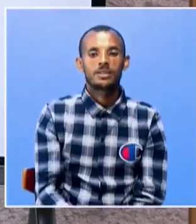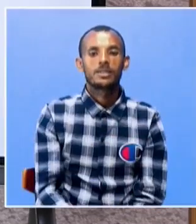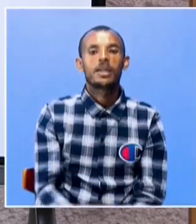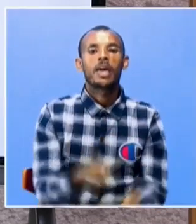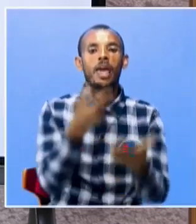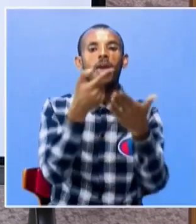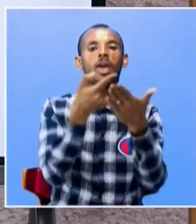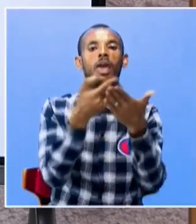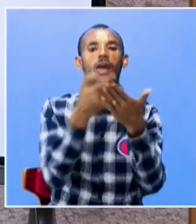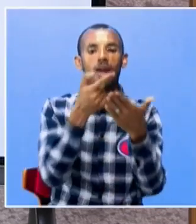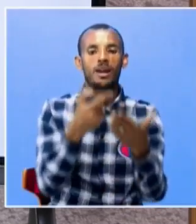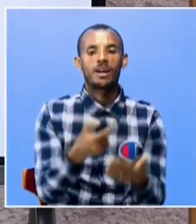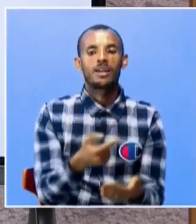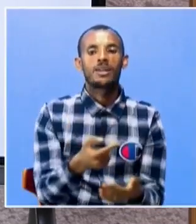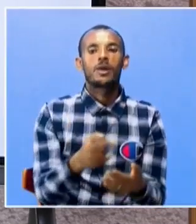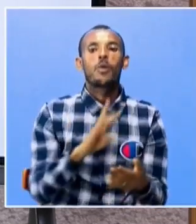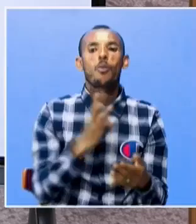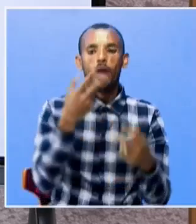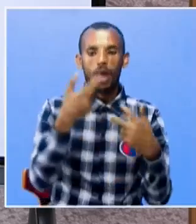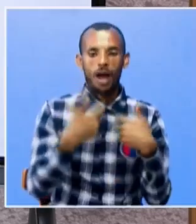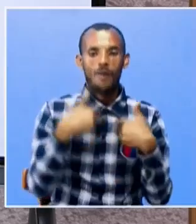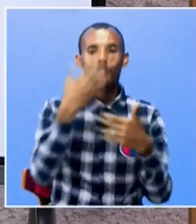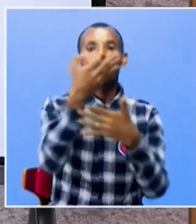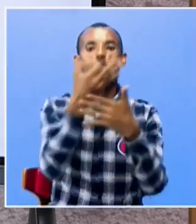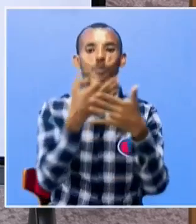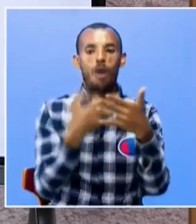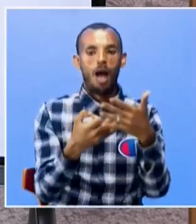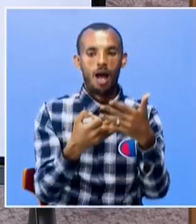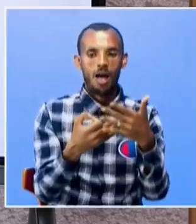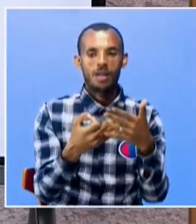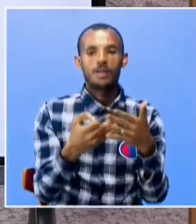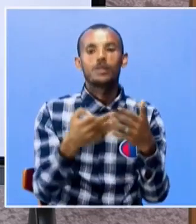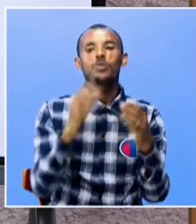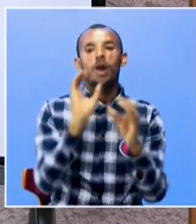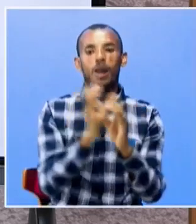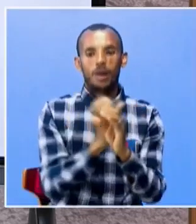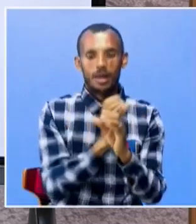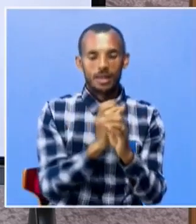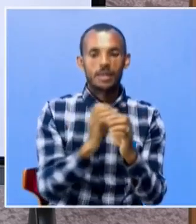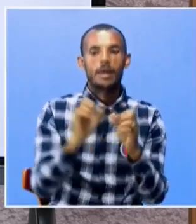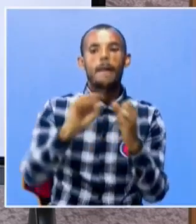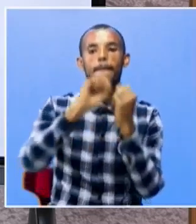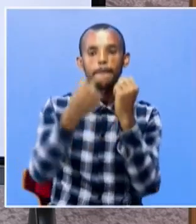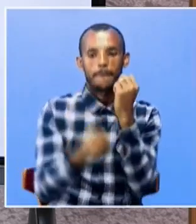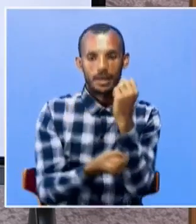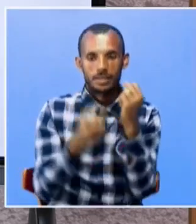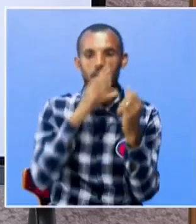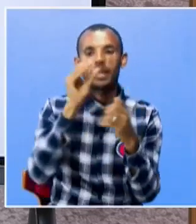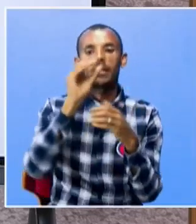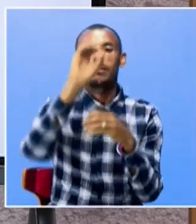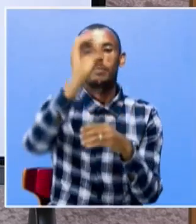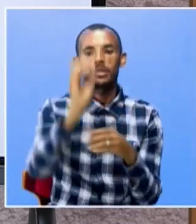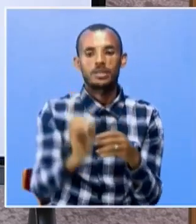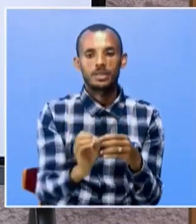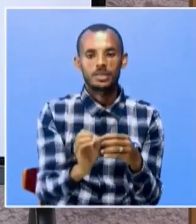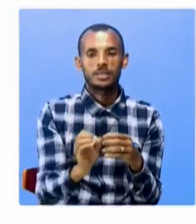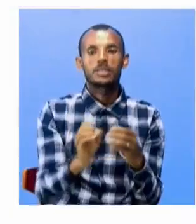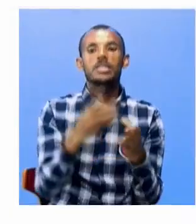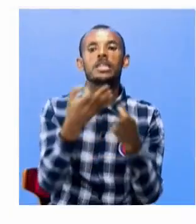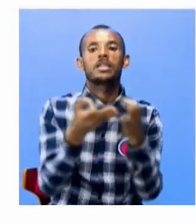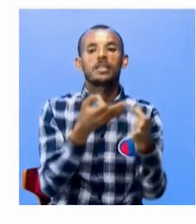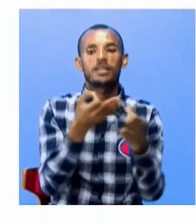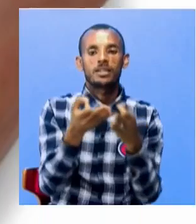Here, we have a formula to calculate base rate and percentage. We have just written